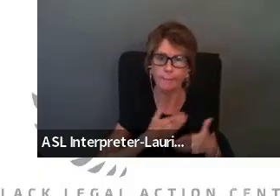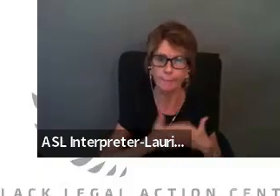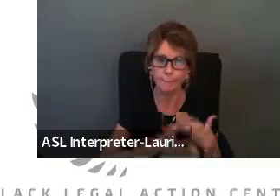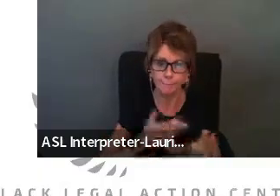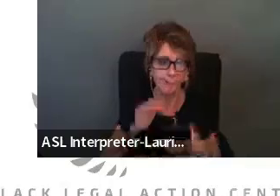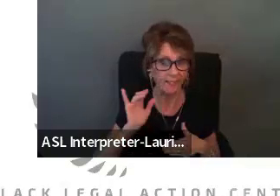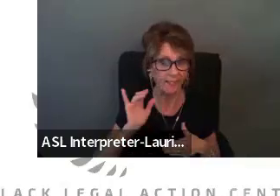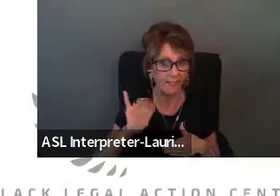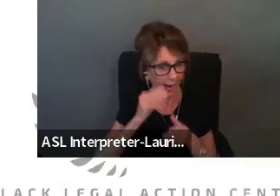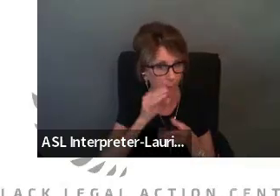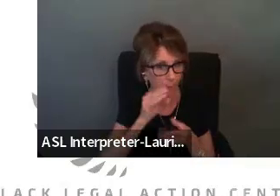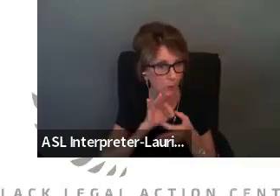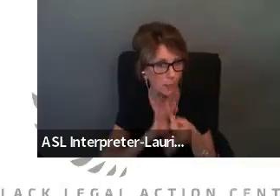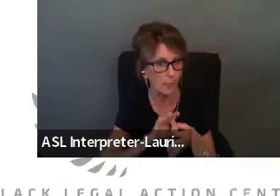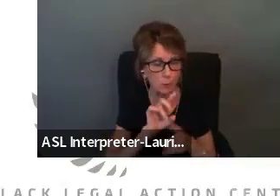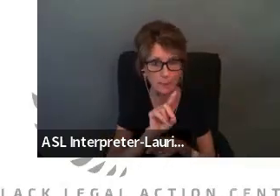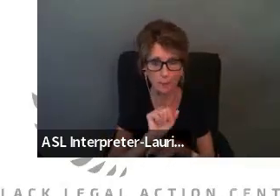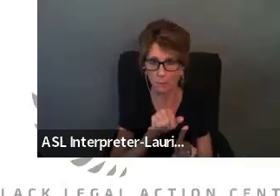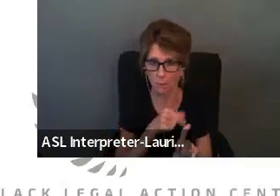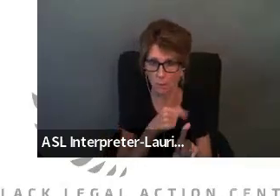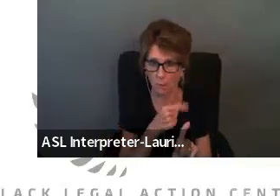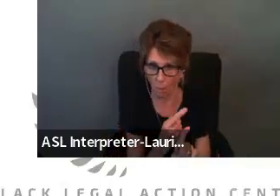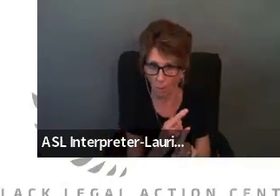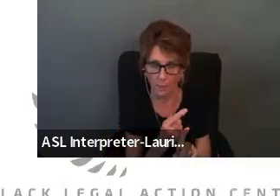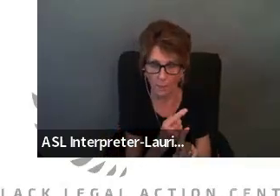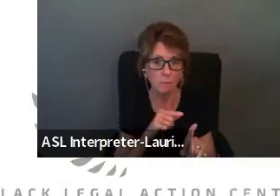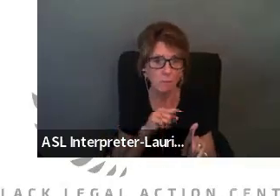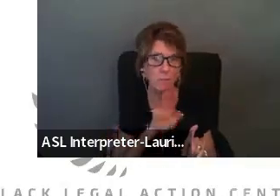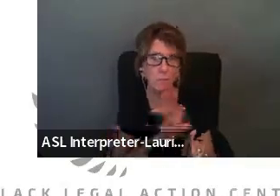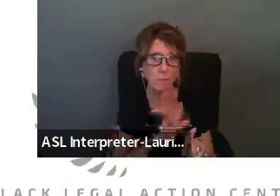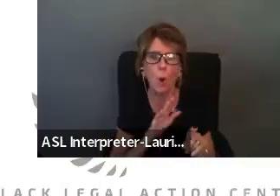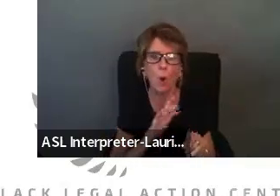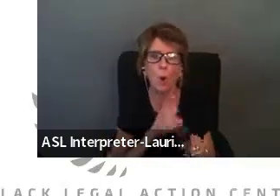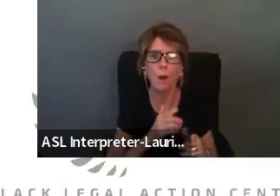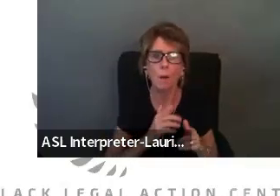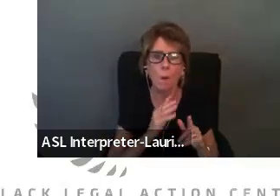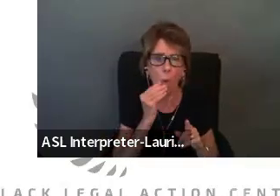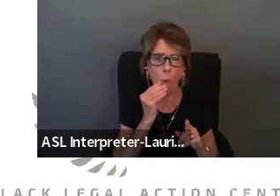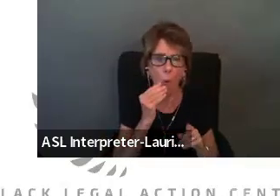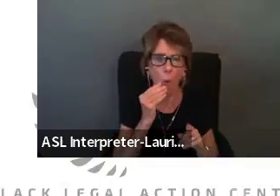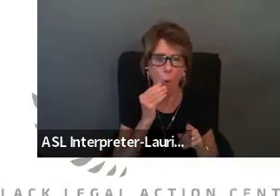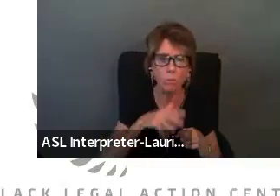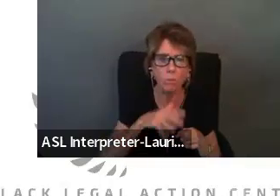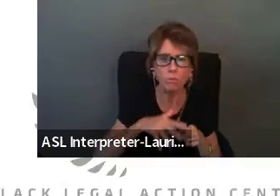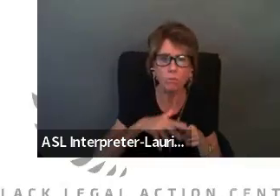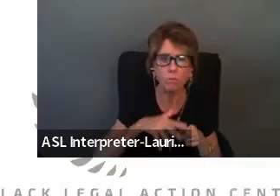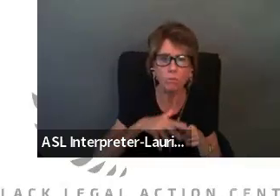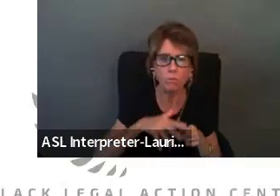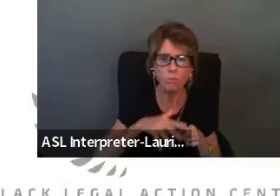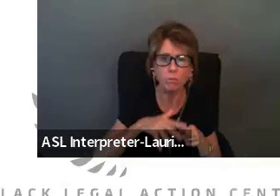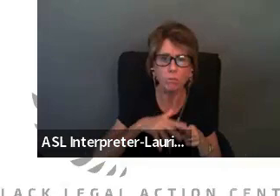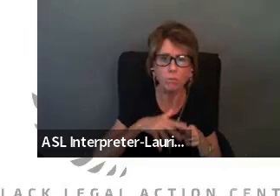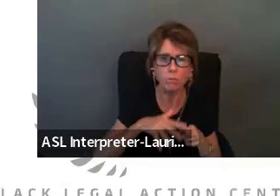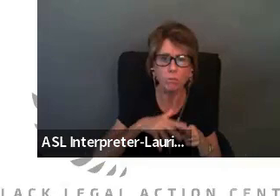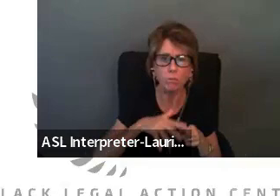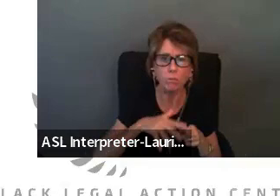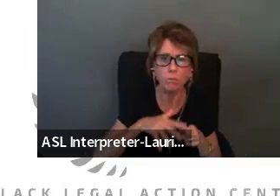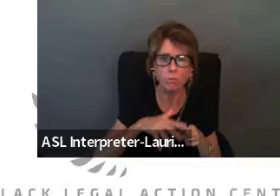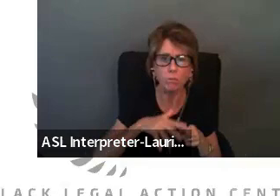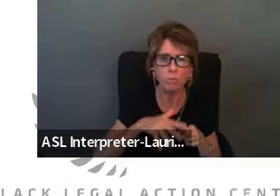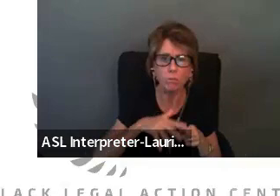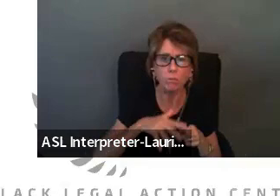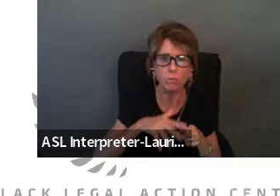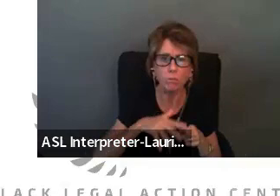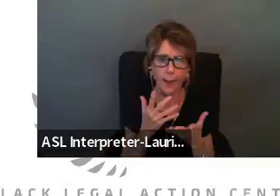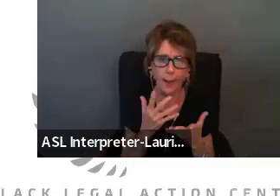you have. It's based on your living environment. It's based on all the socio-surrounding